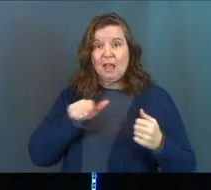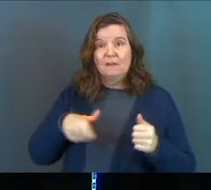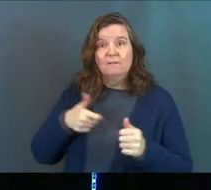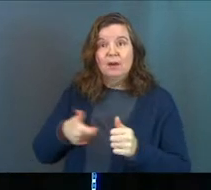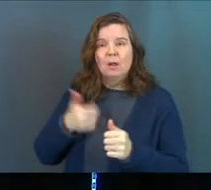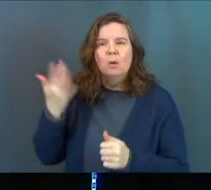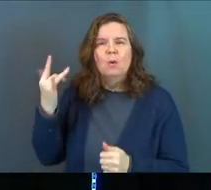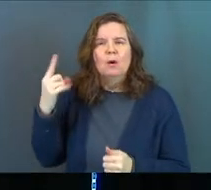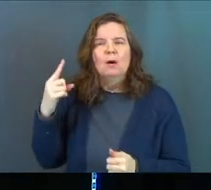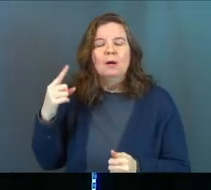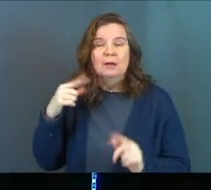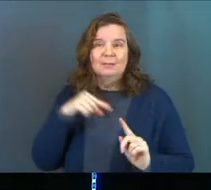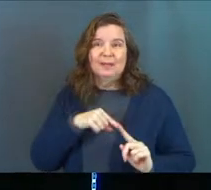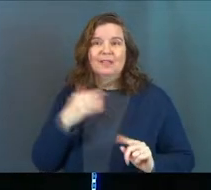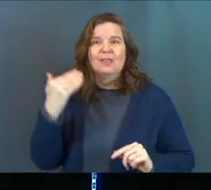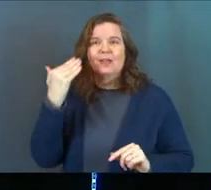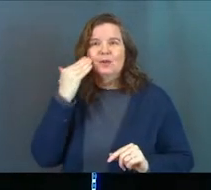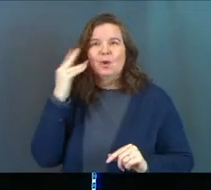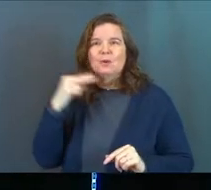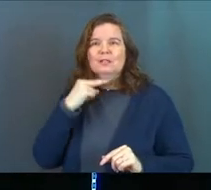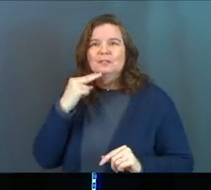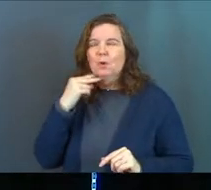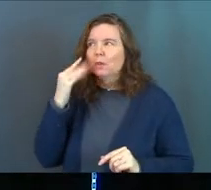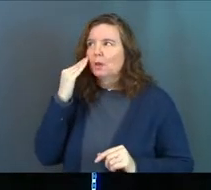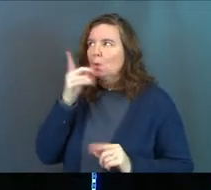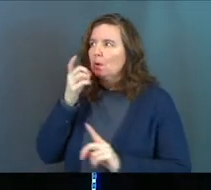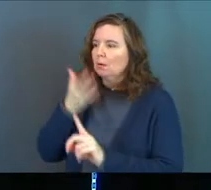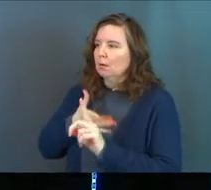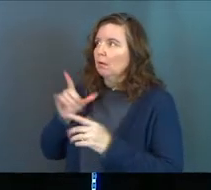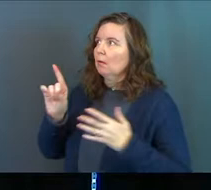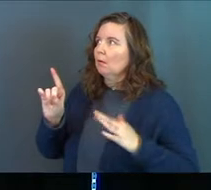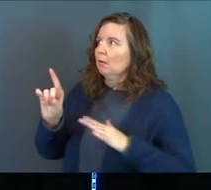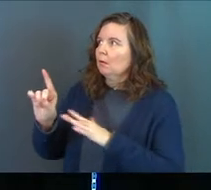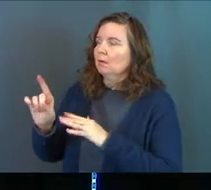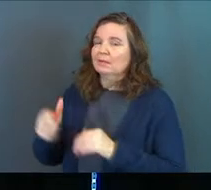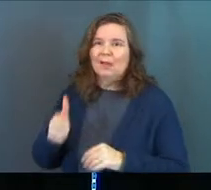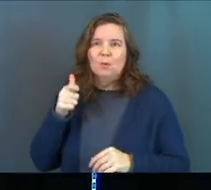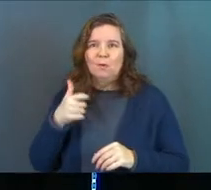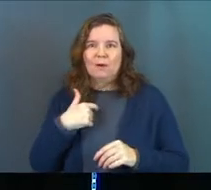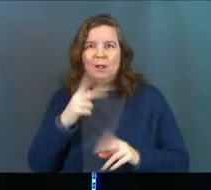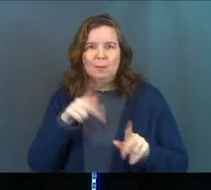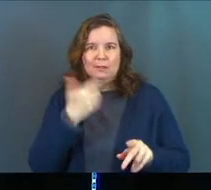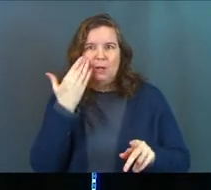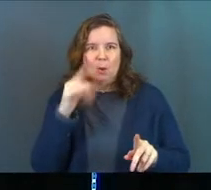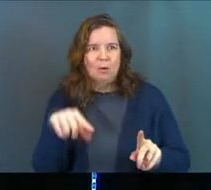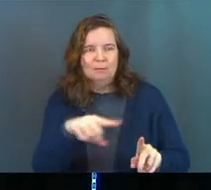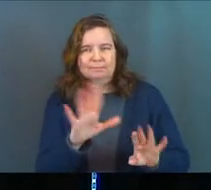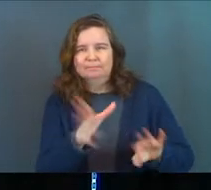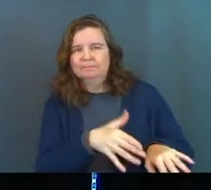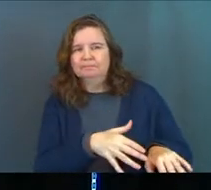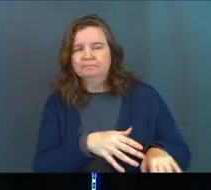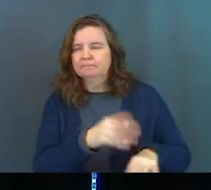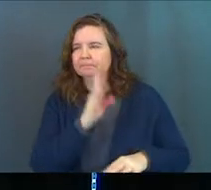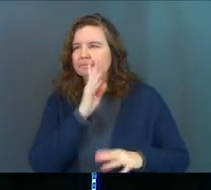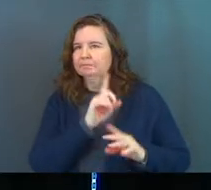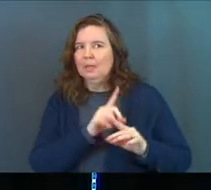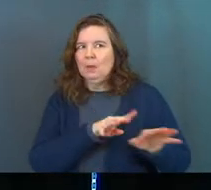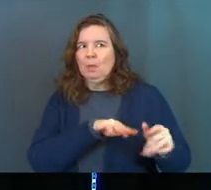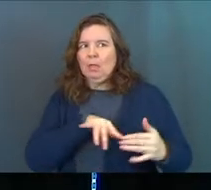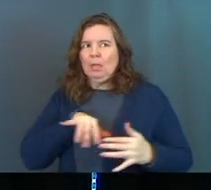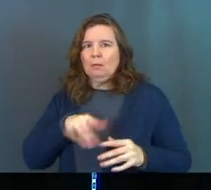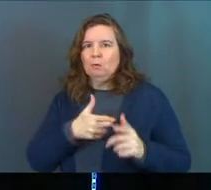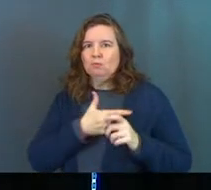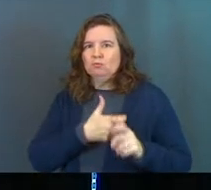Why? Because they know his voice. They won't follow a stranger. They will run from him because they